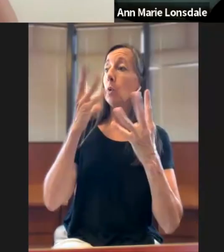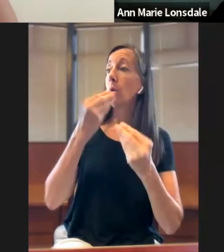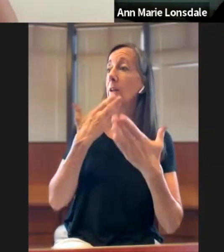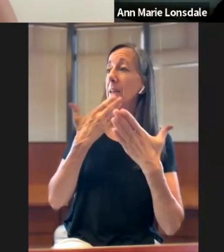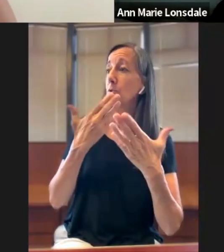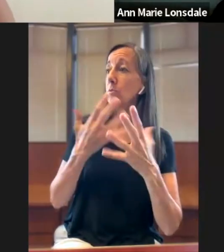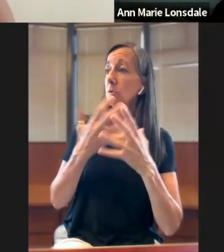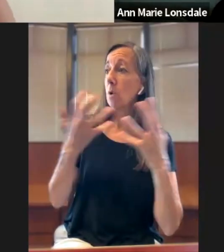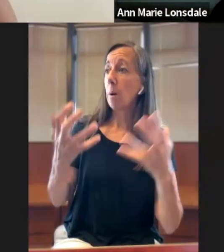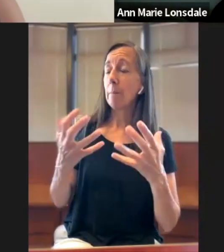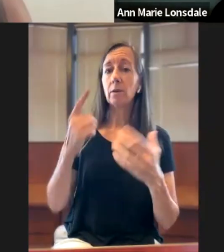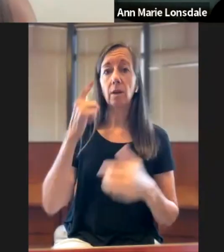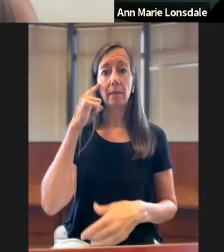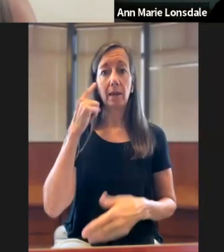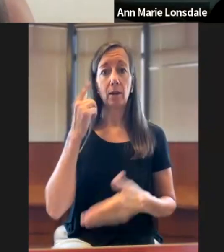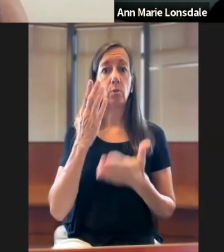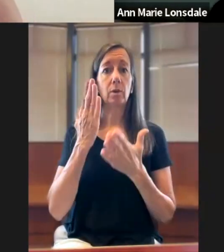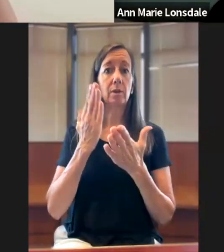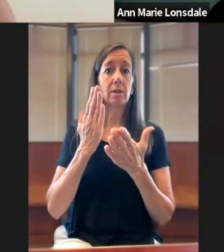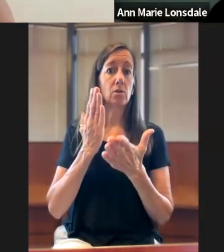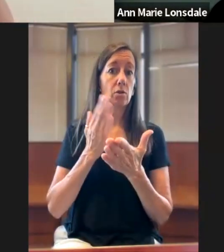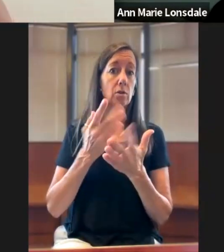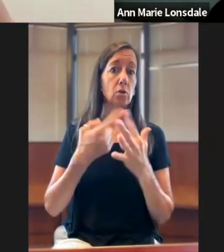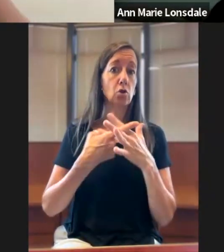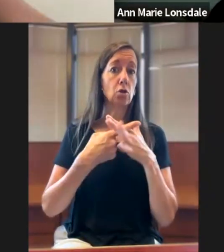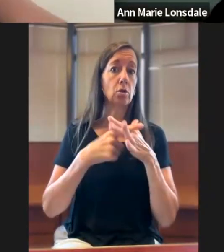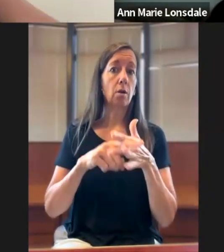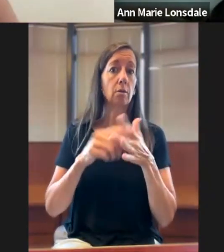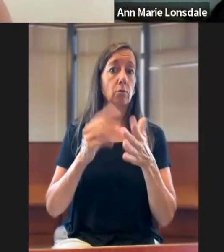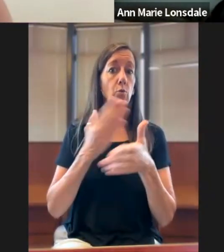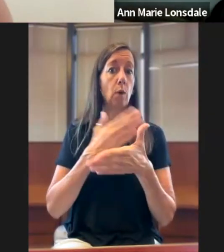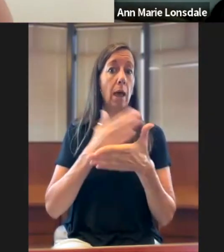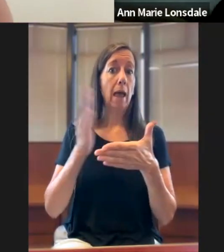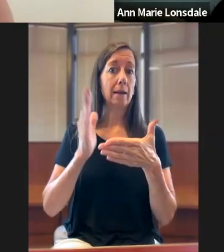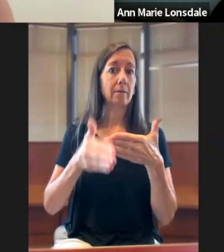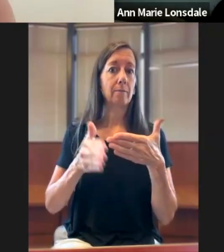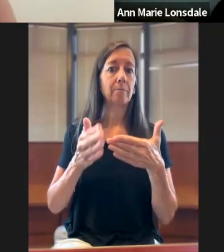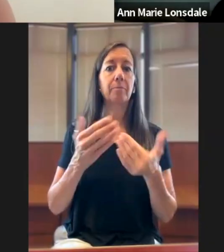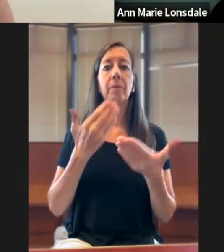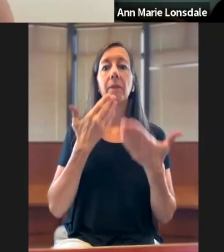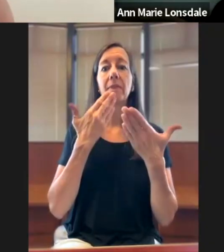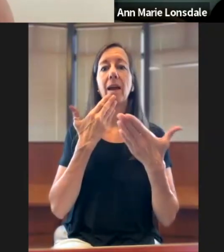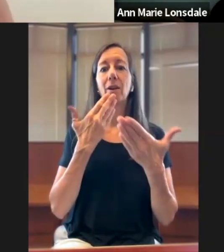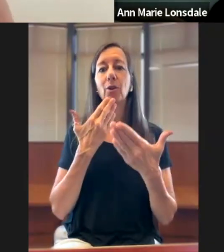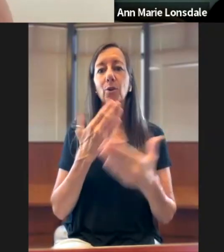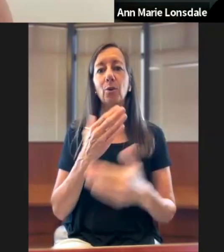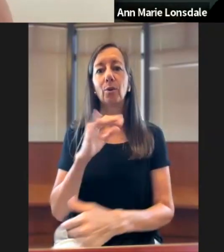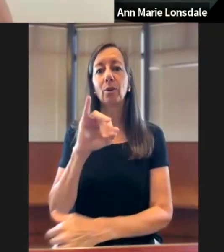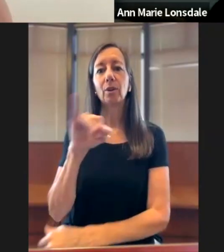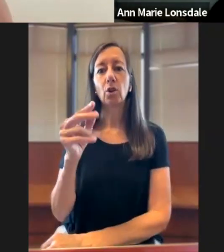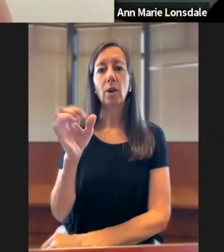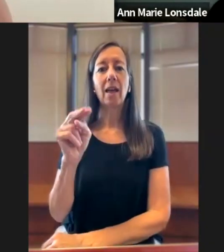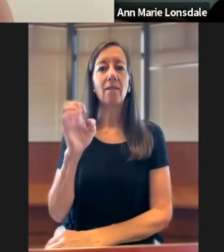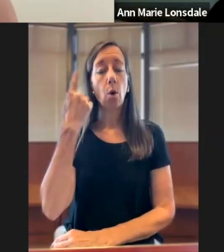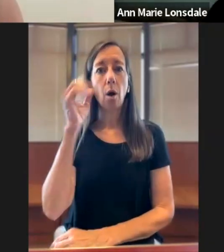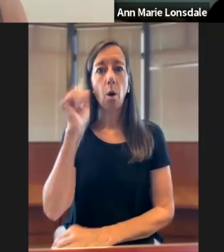to wrap up. Jonee, thank you so much for all this amazing information today. Yes, my pleasure. So good to see you